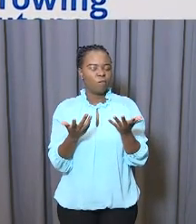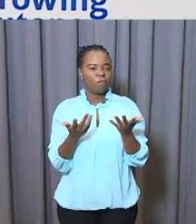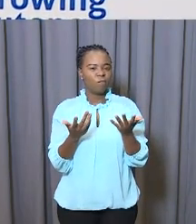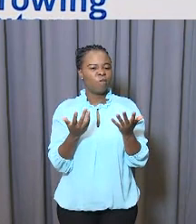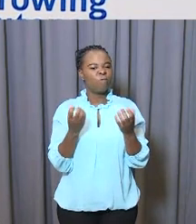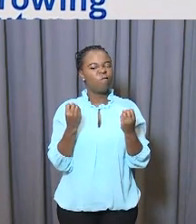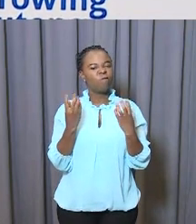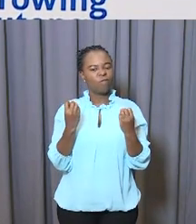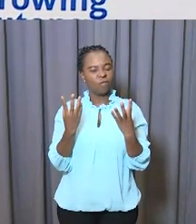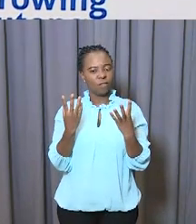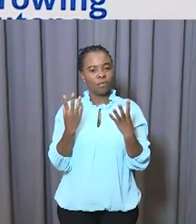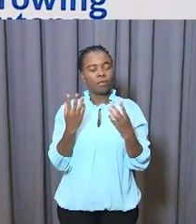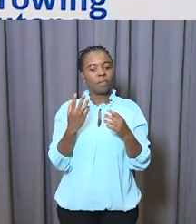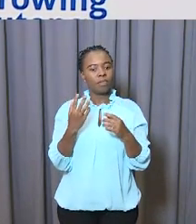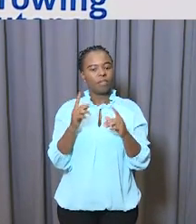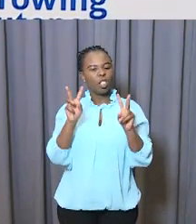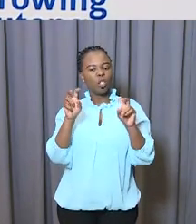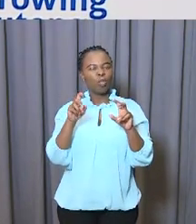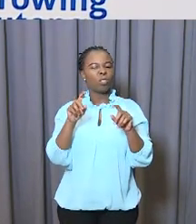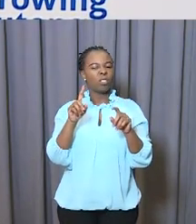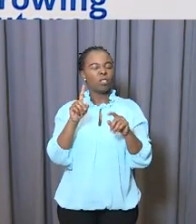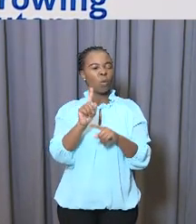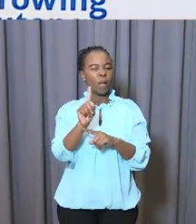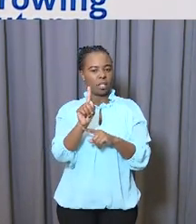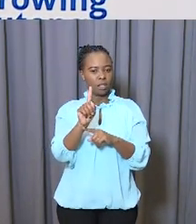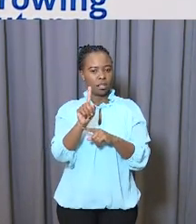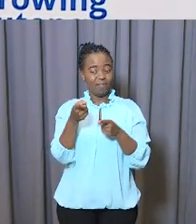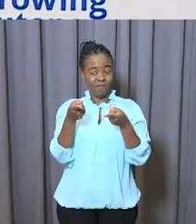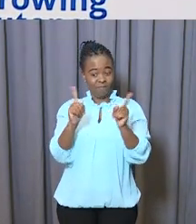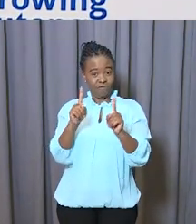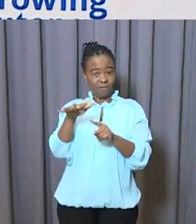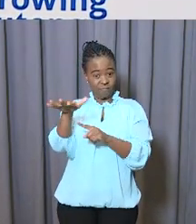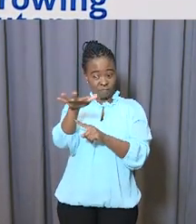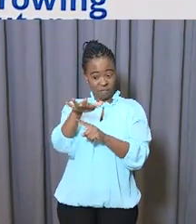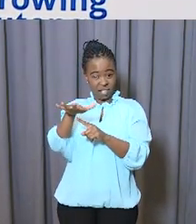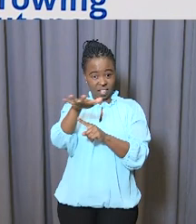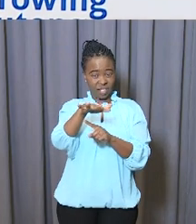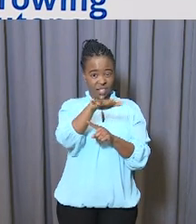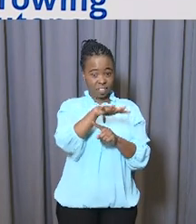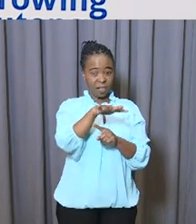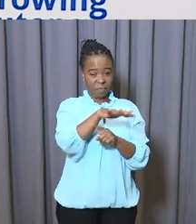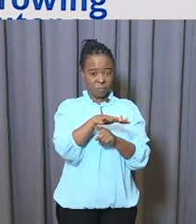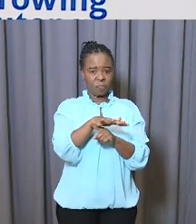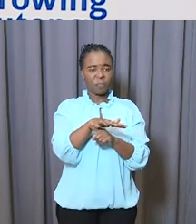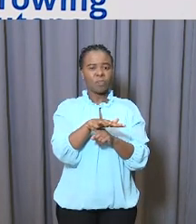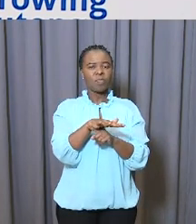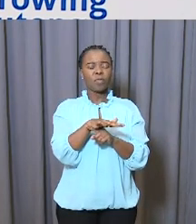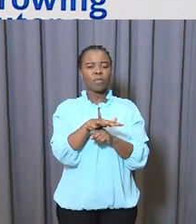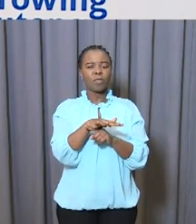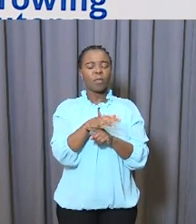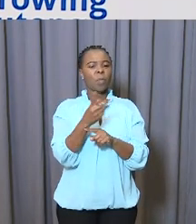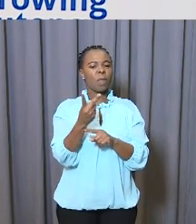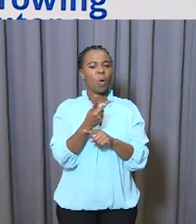the issues relating to our hotspots and maybe the issue that we need to determine in terms